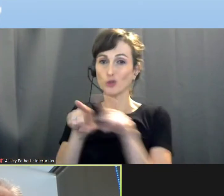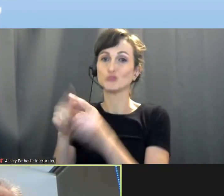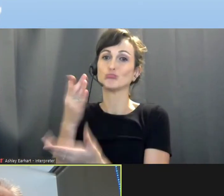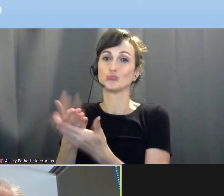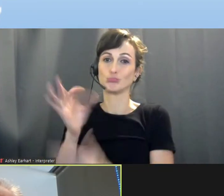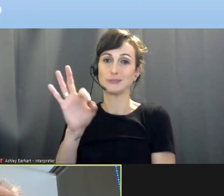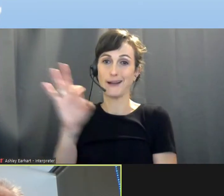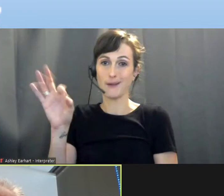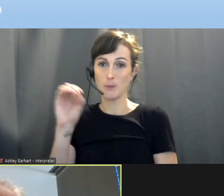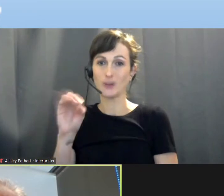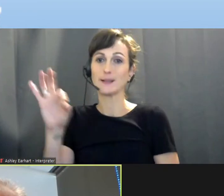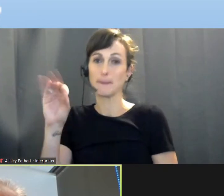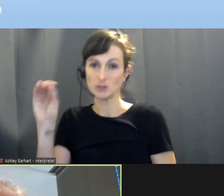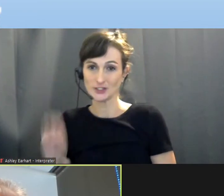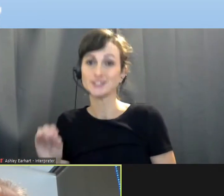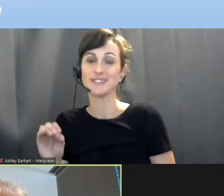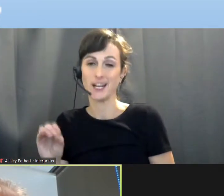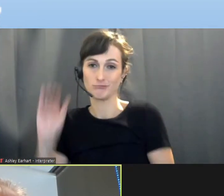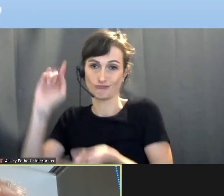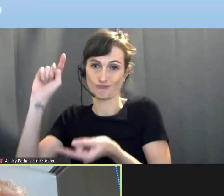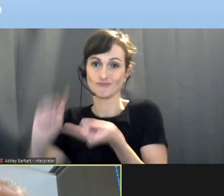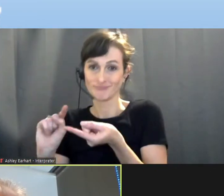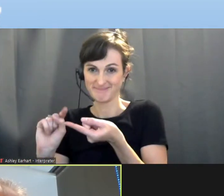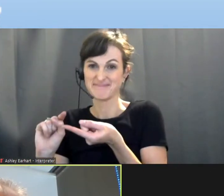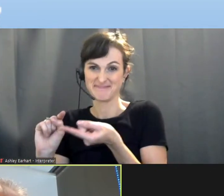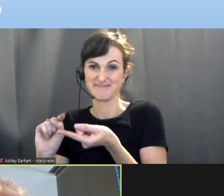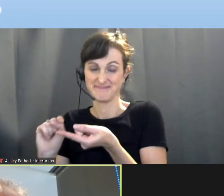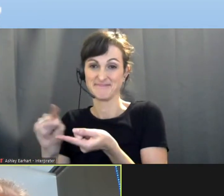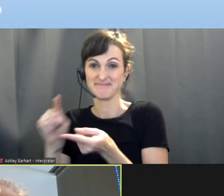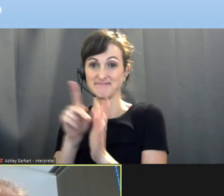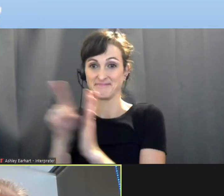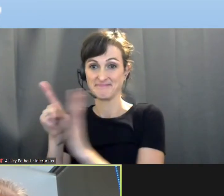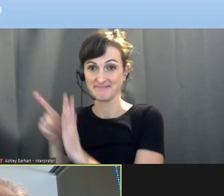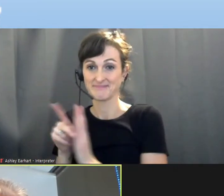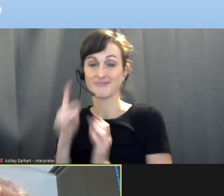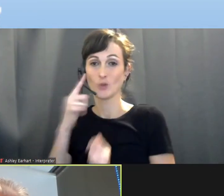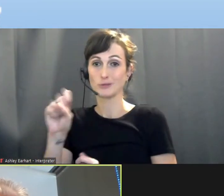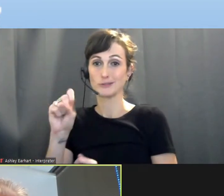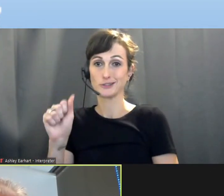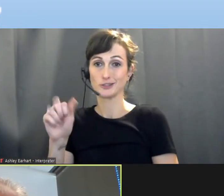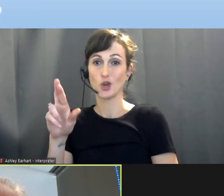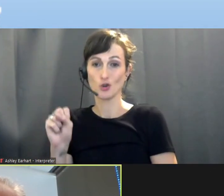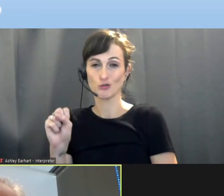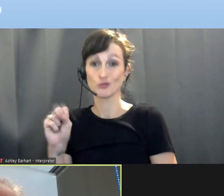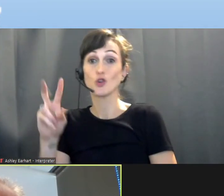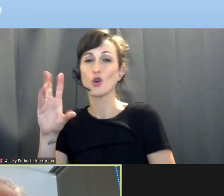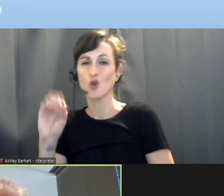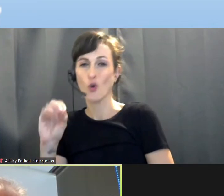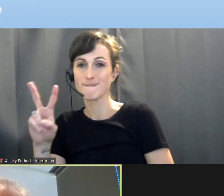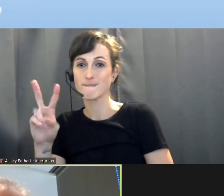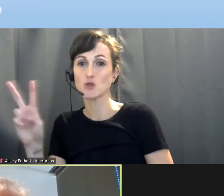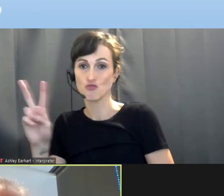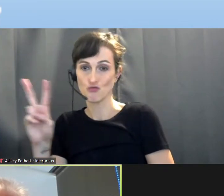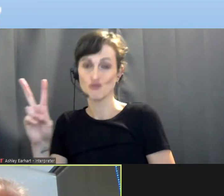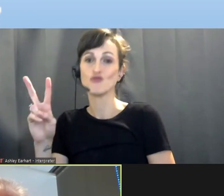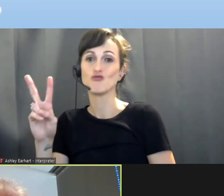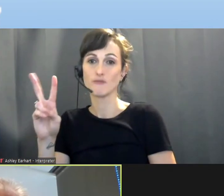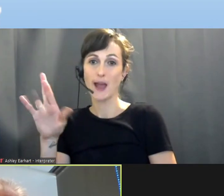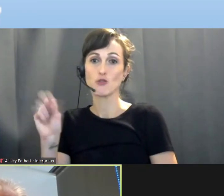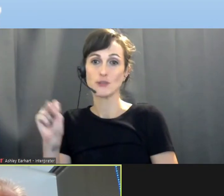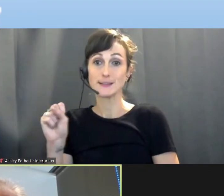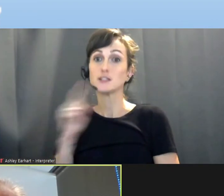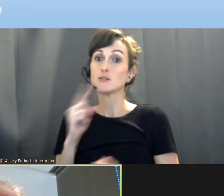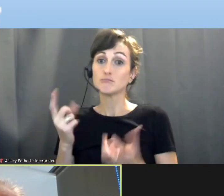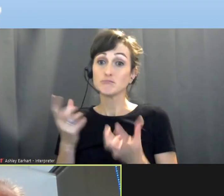99.9% reduction in the SARS-CoV-2 virus. So a lot of the full details